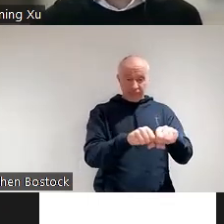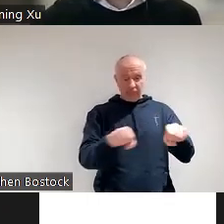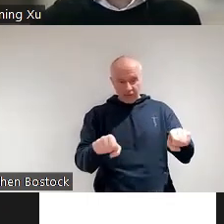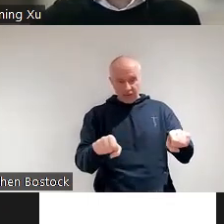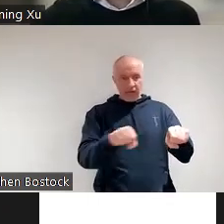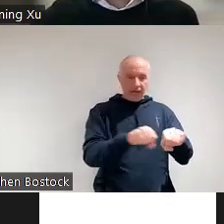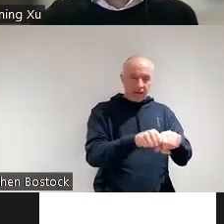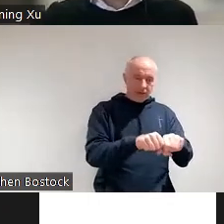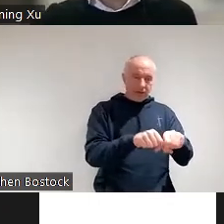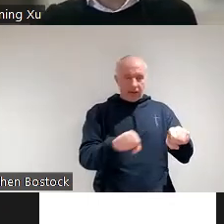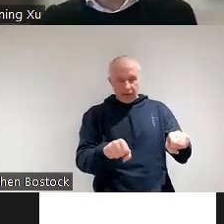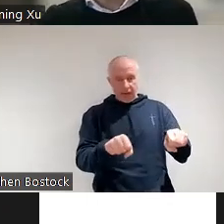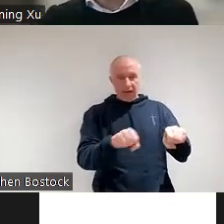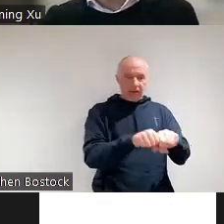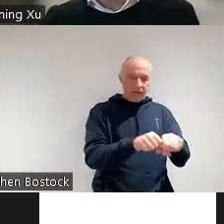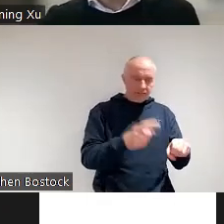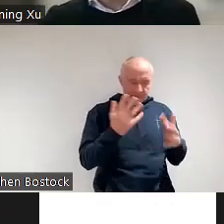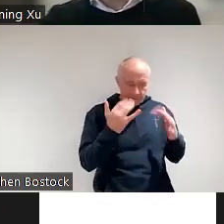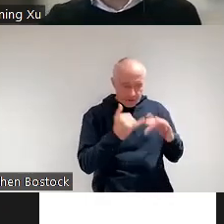out how those